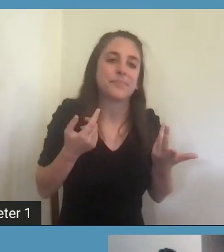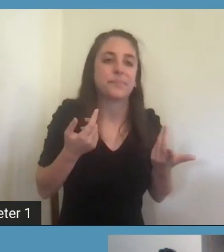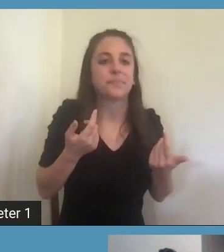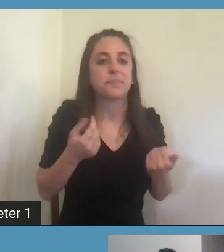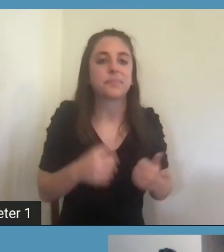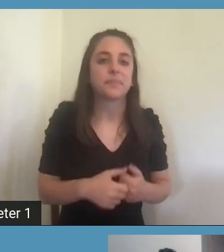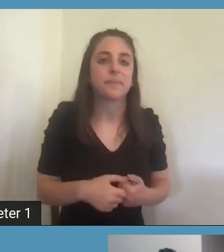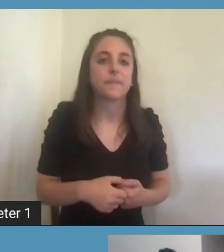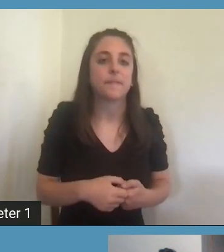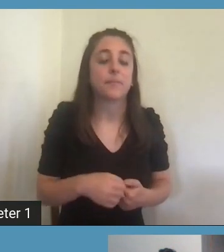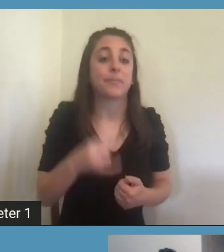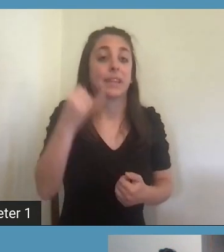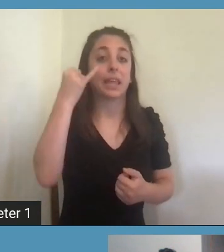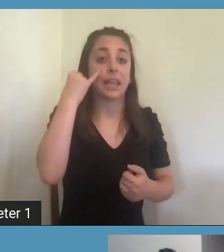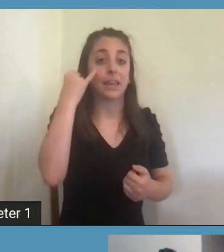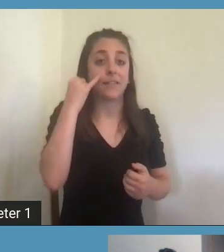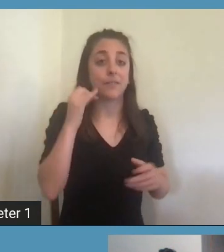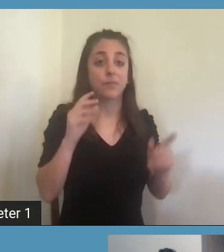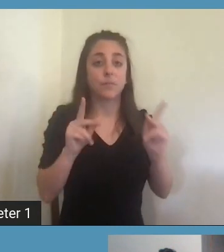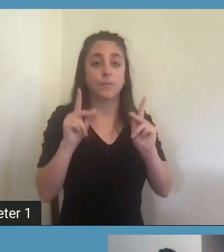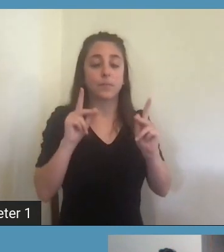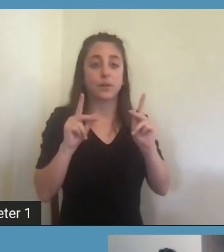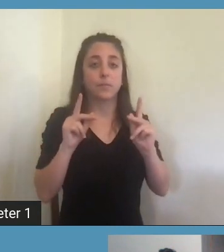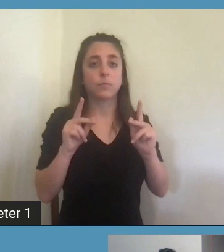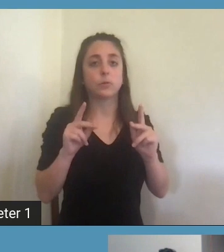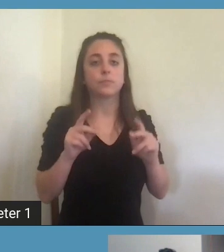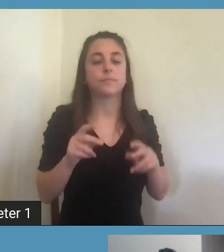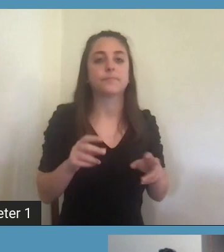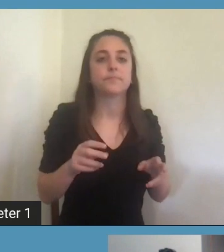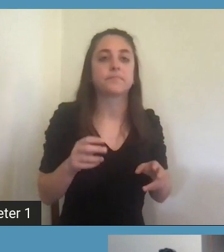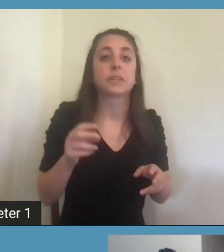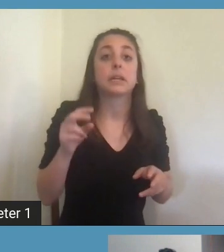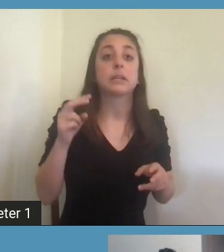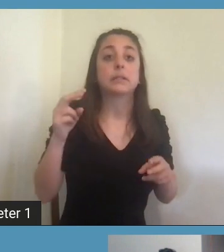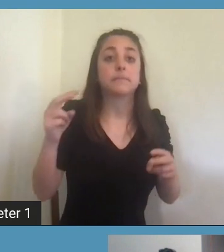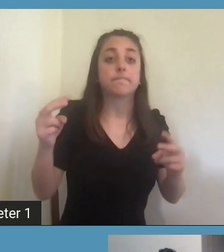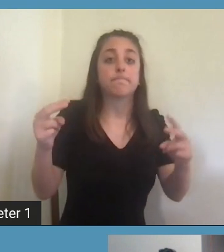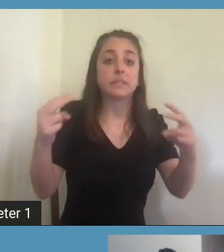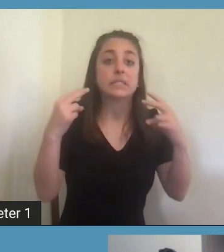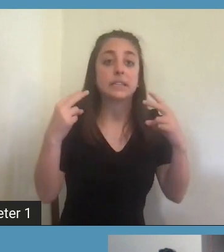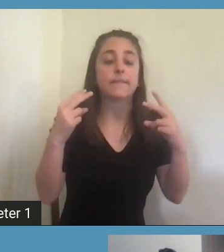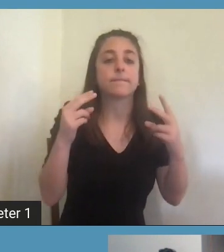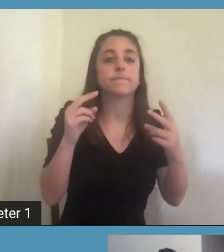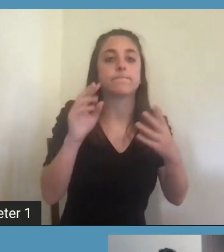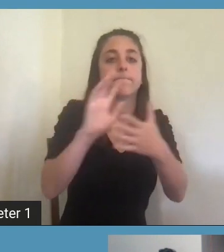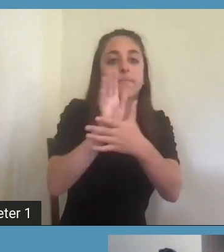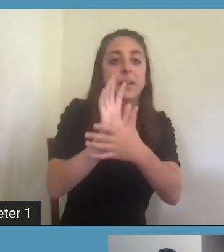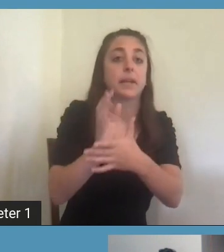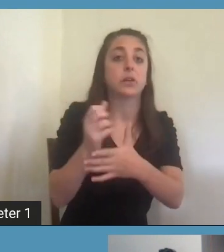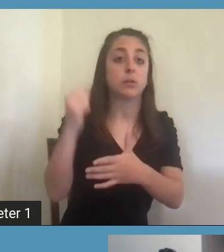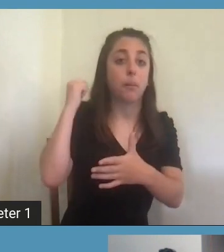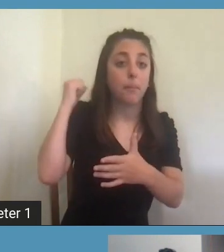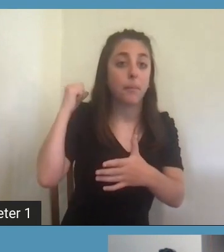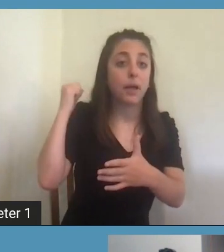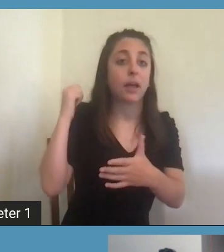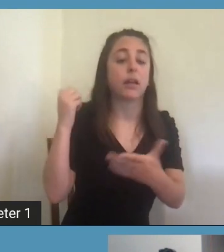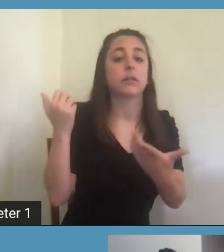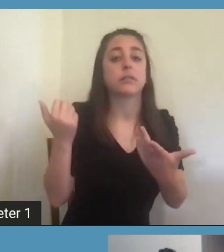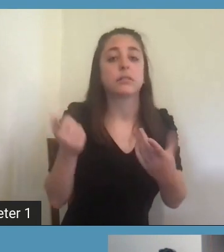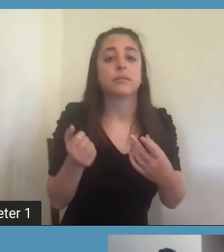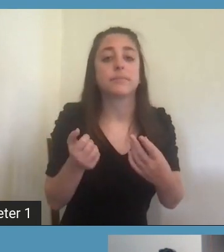way for people to sort of see videos behind you, but you want that talking head, just like StreamYard, it allows us to do